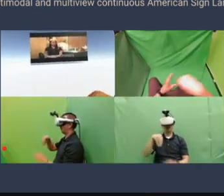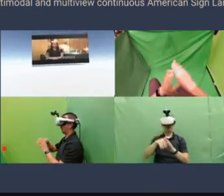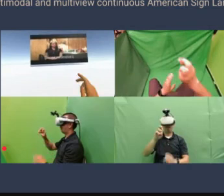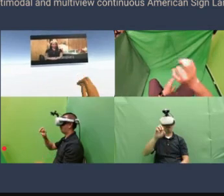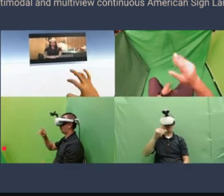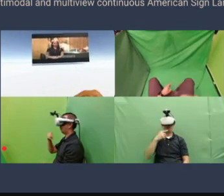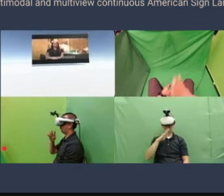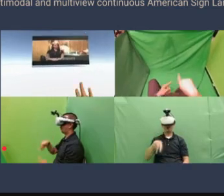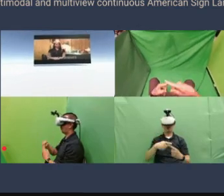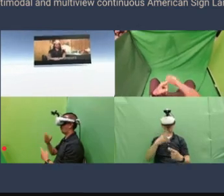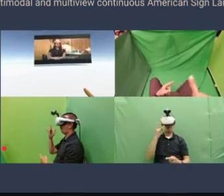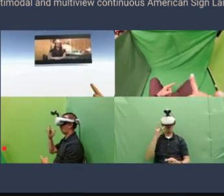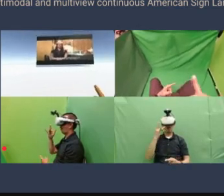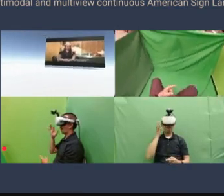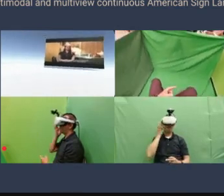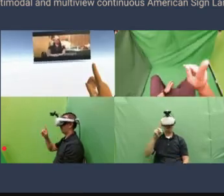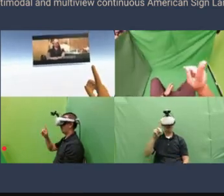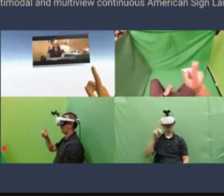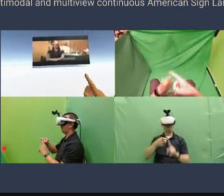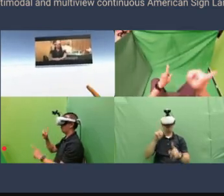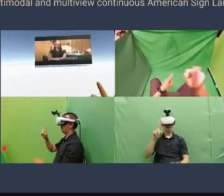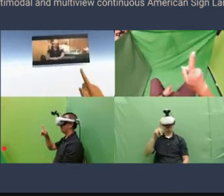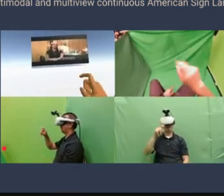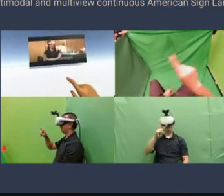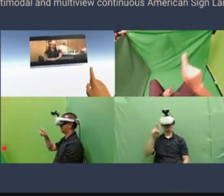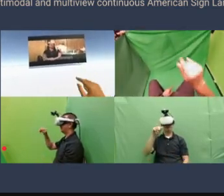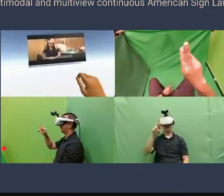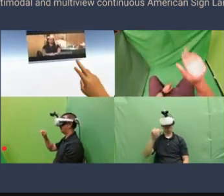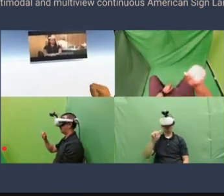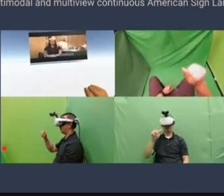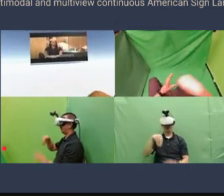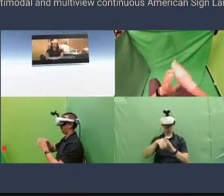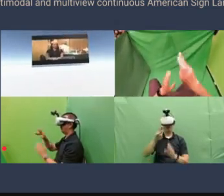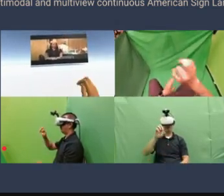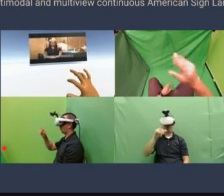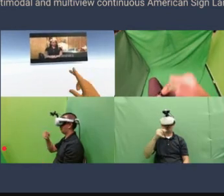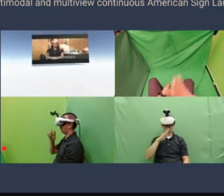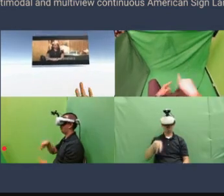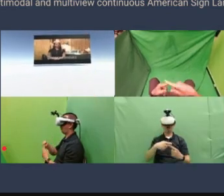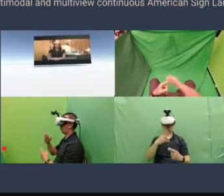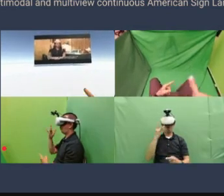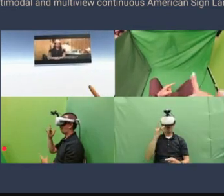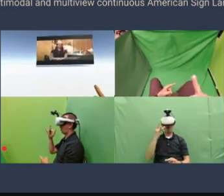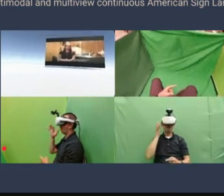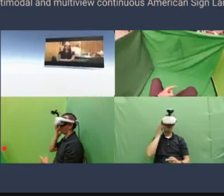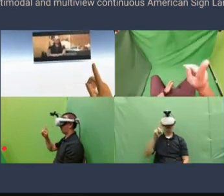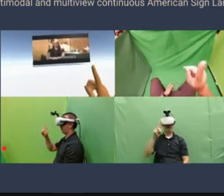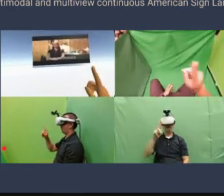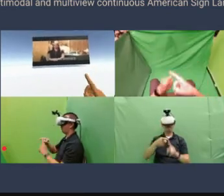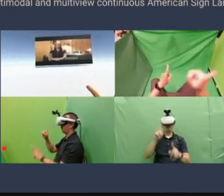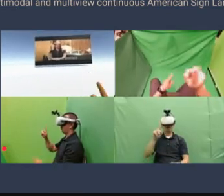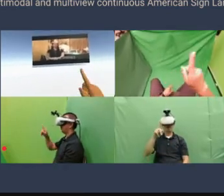and validation partition of the How to Sign dataset, but adding this extra information. So basically what we will do is the signer